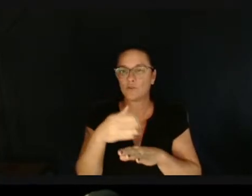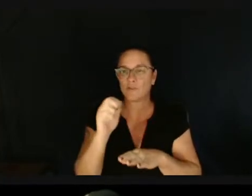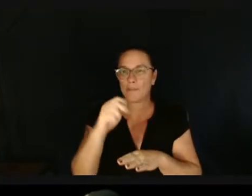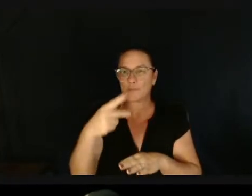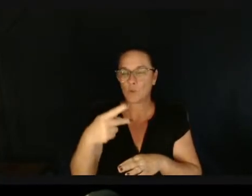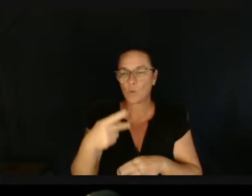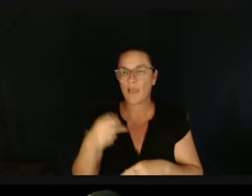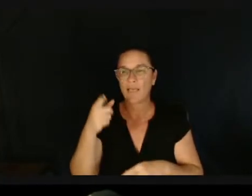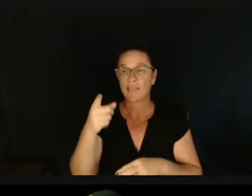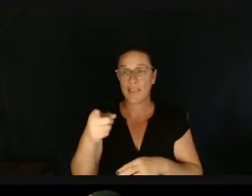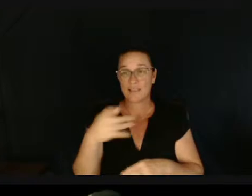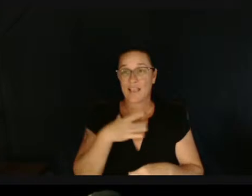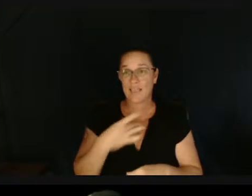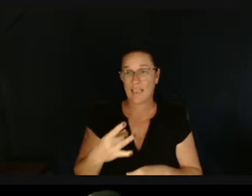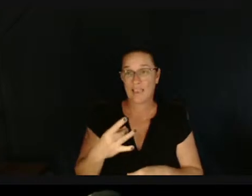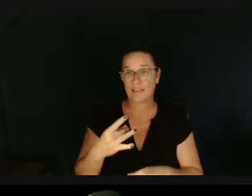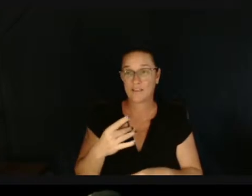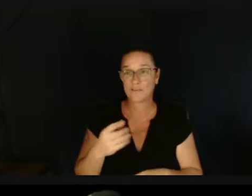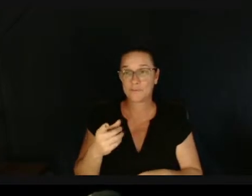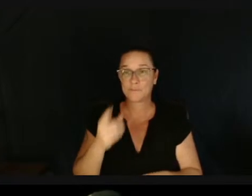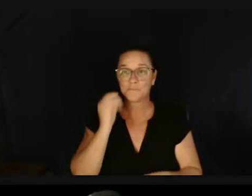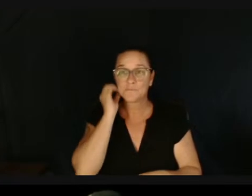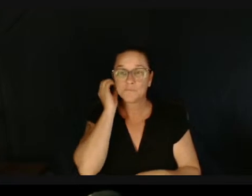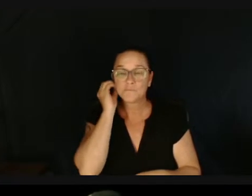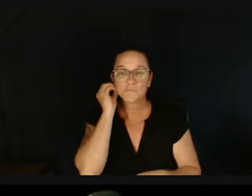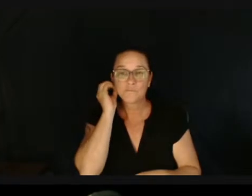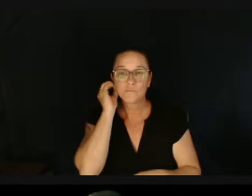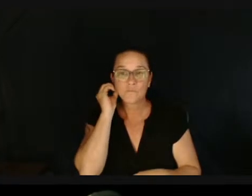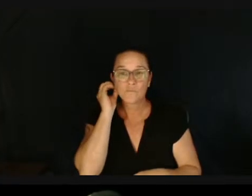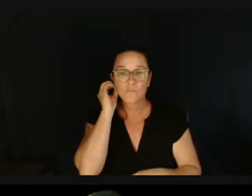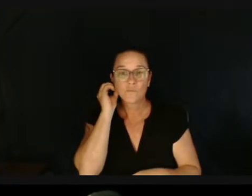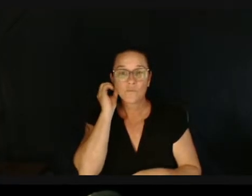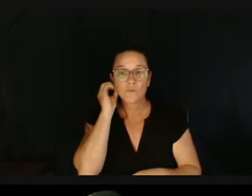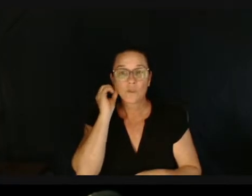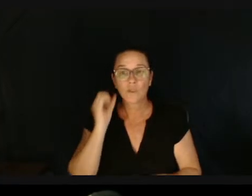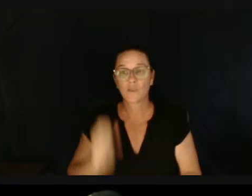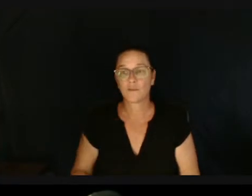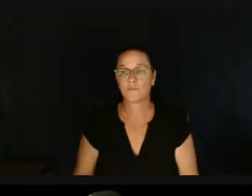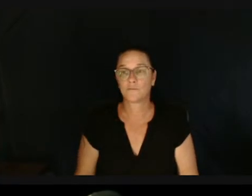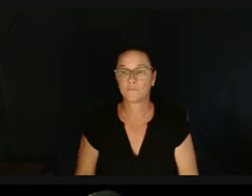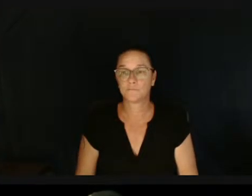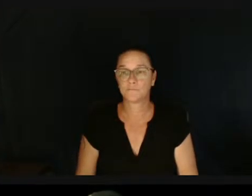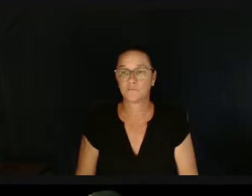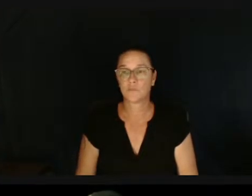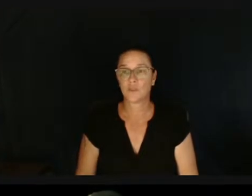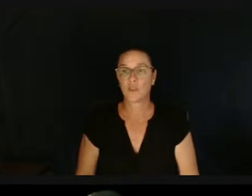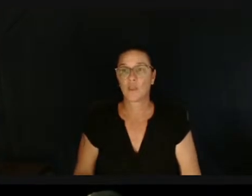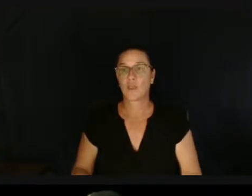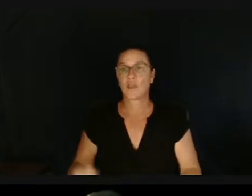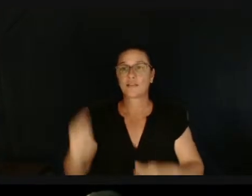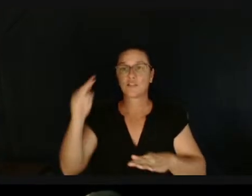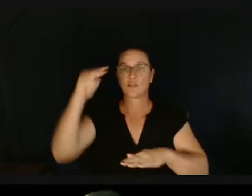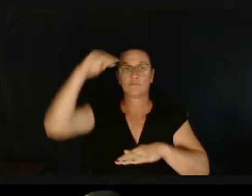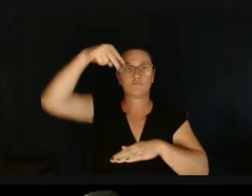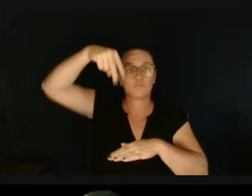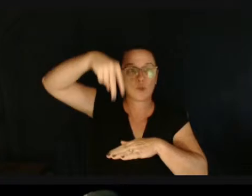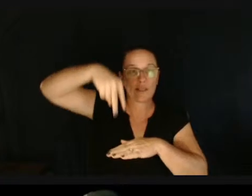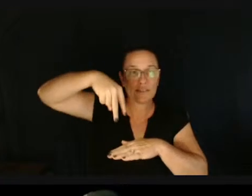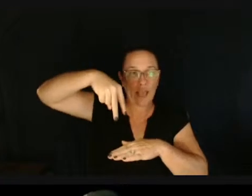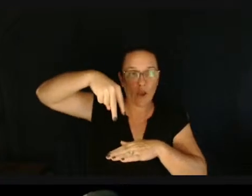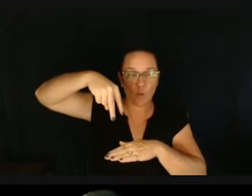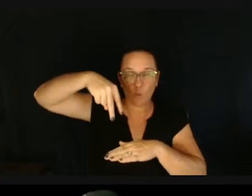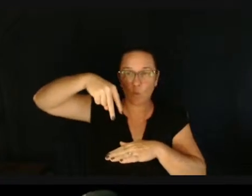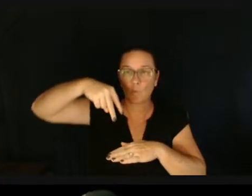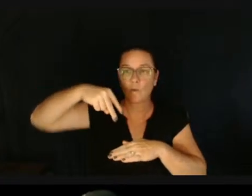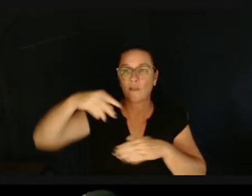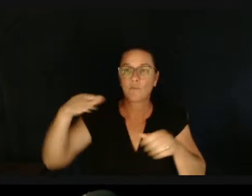This one is one I liked. Let's see if I can get this one a little bit more zoomed in, but here is closer to a vertical view of the vent system and the whole